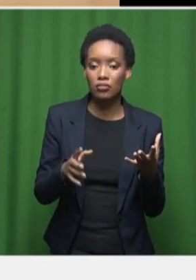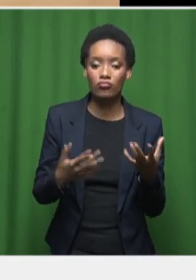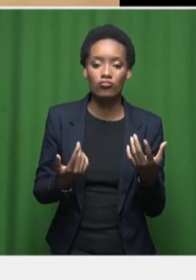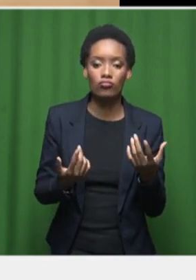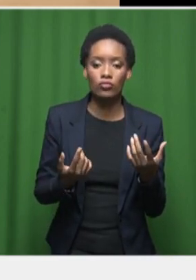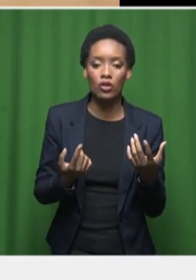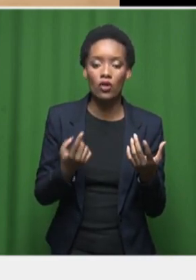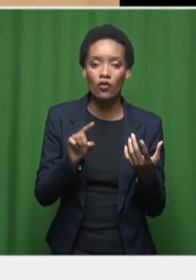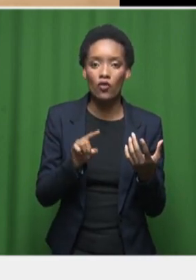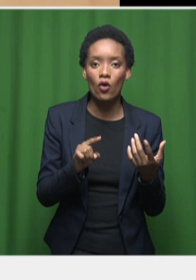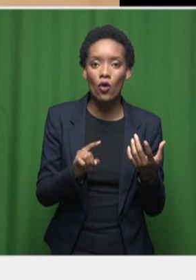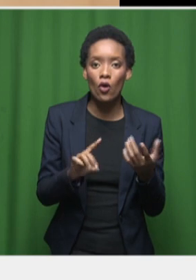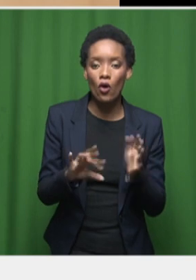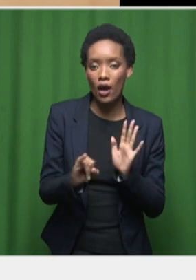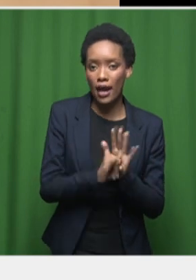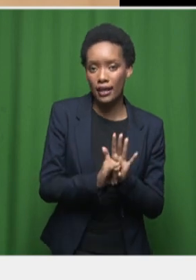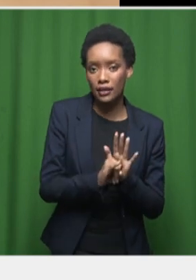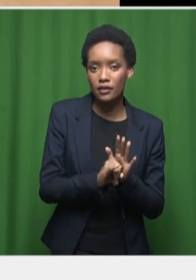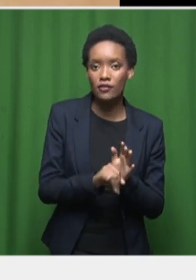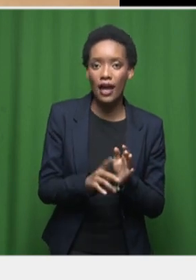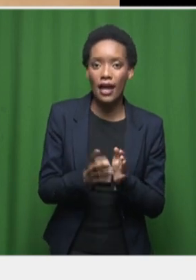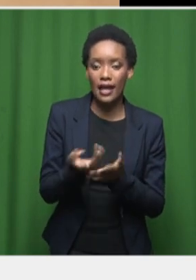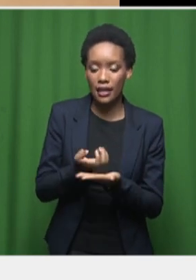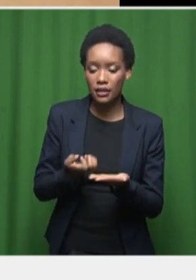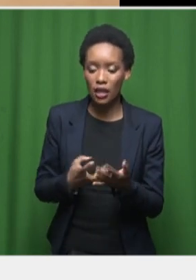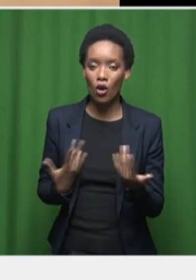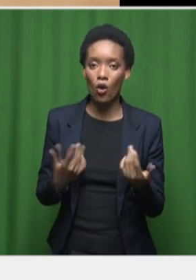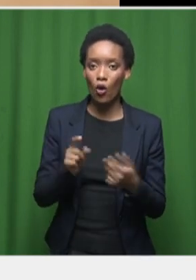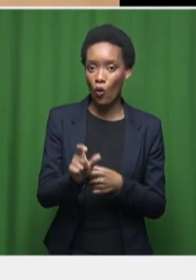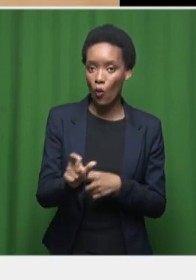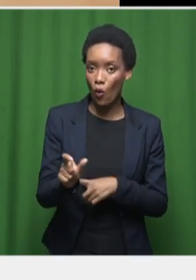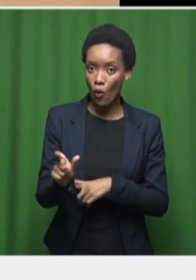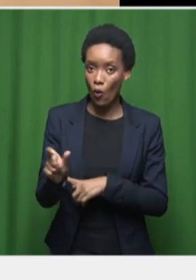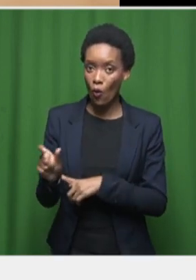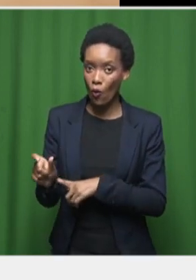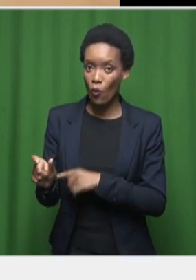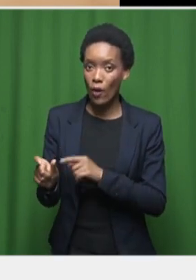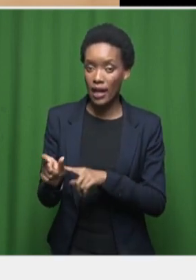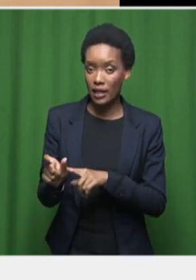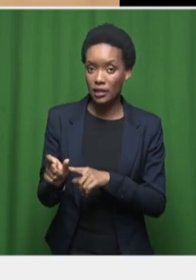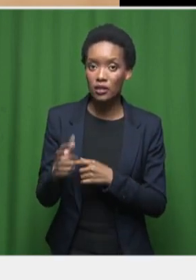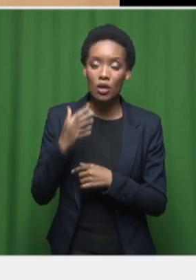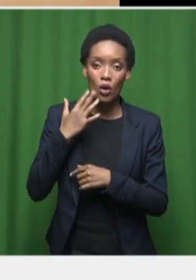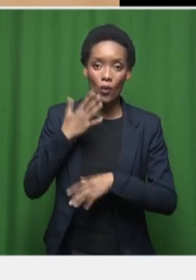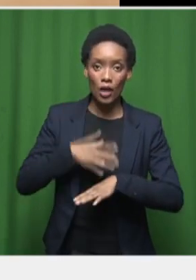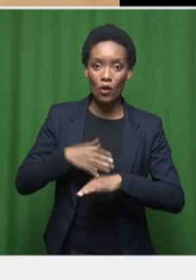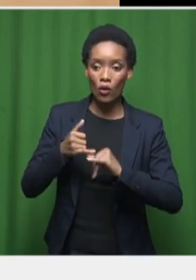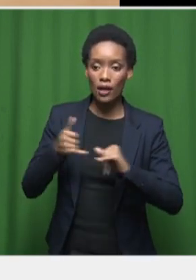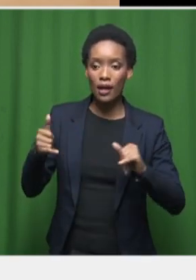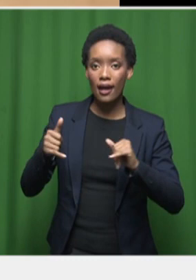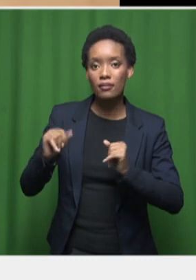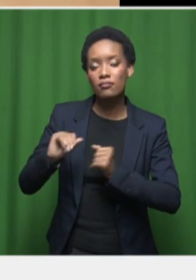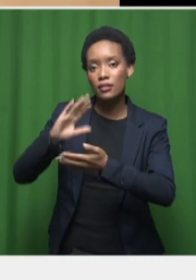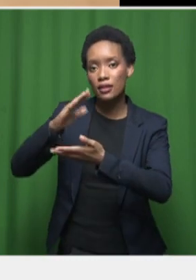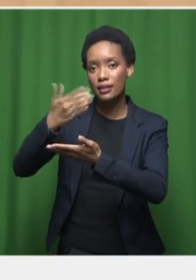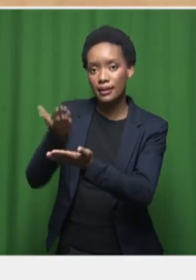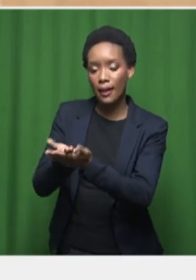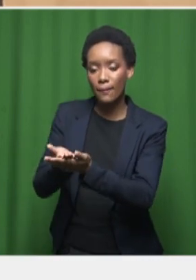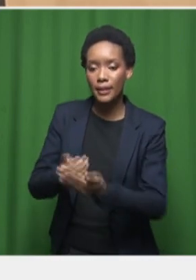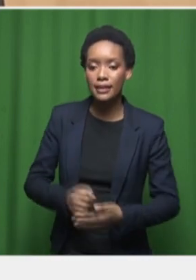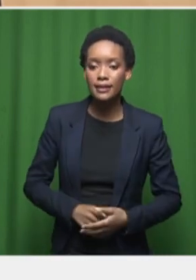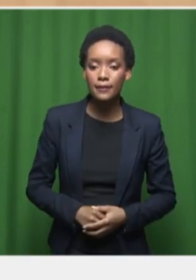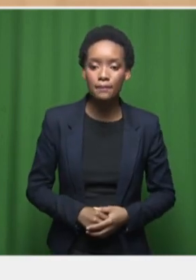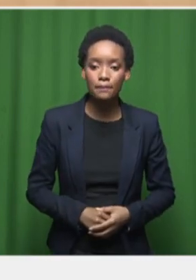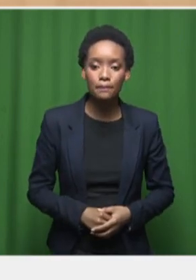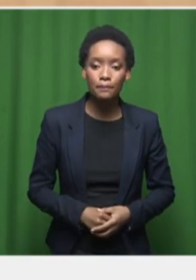and detecting AI-generated text, when students submit their assignments online. So as things stand